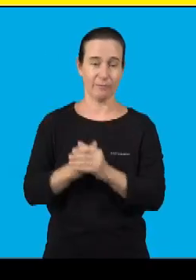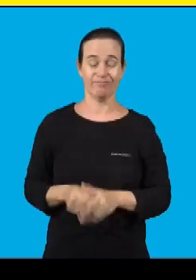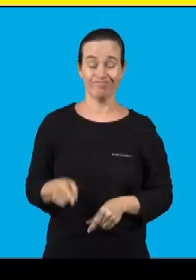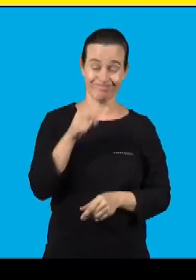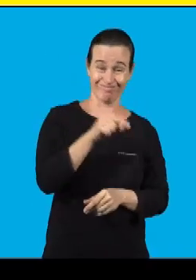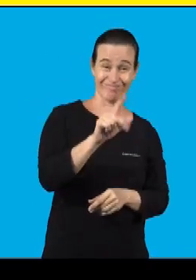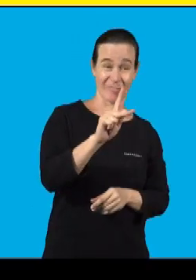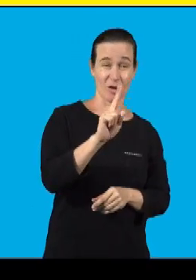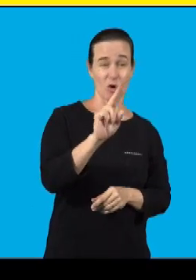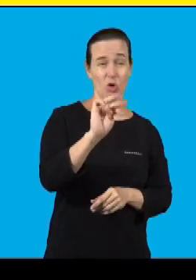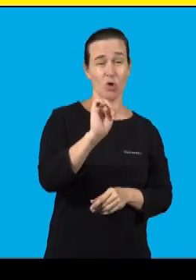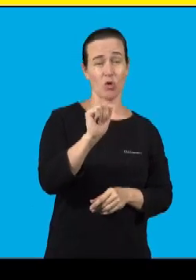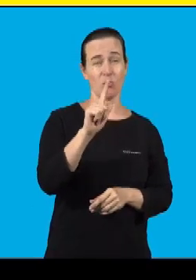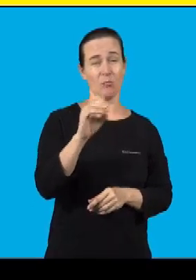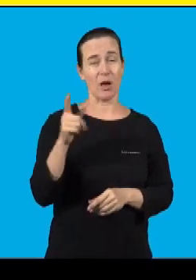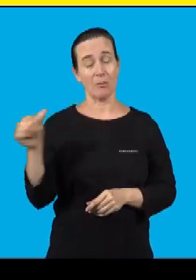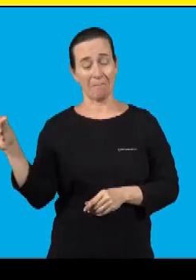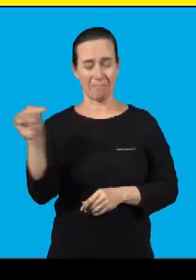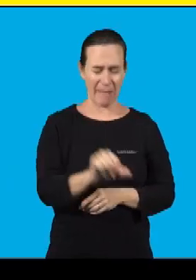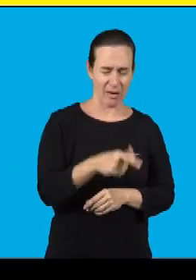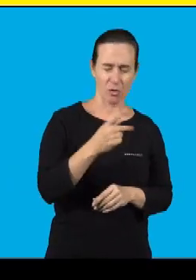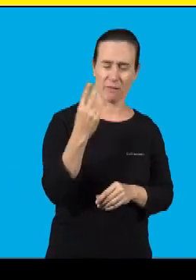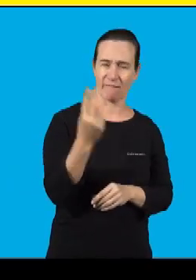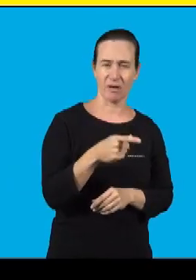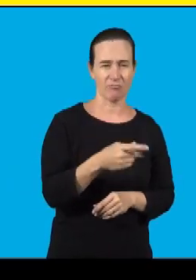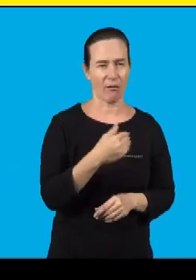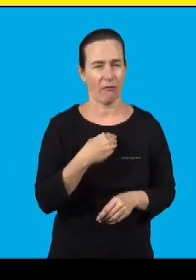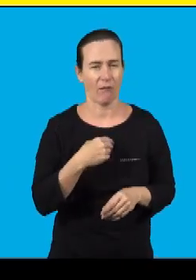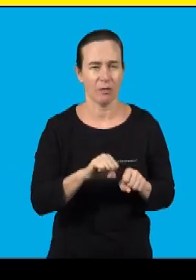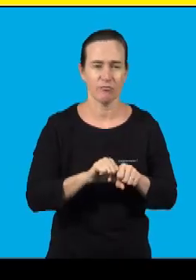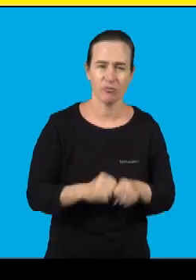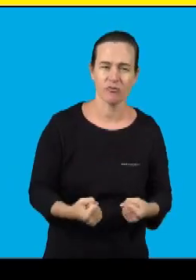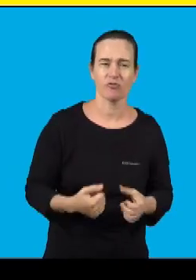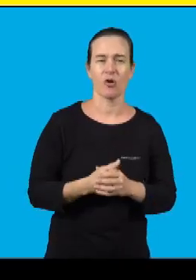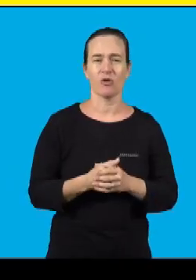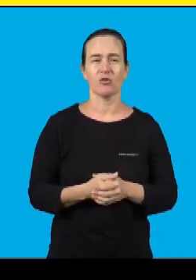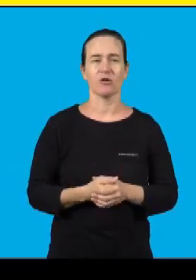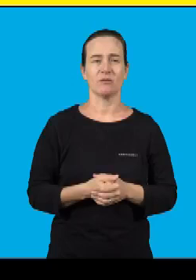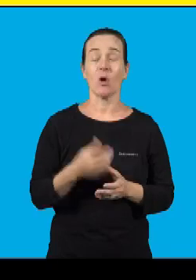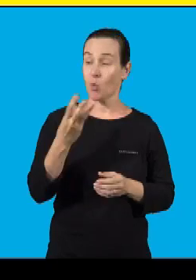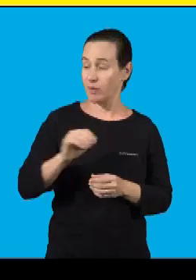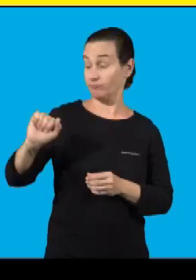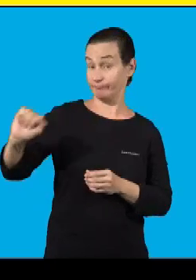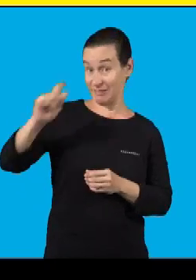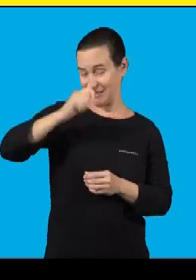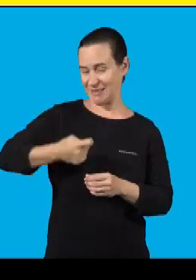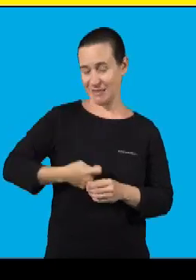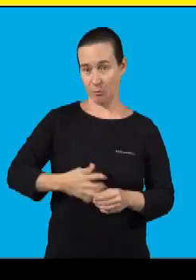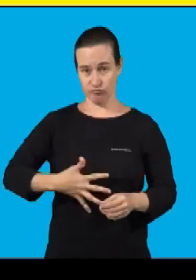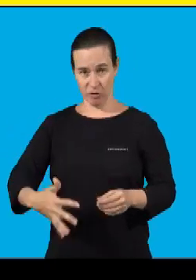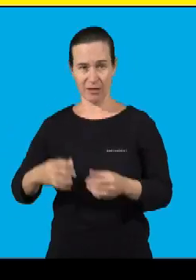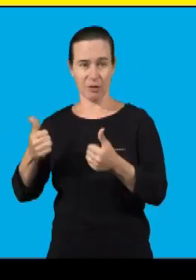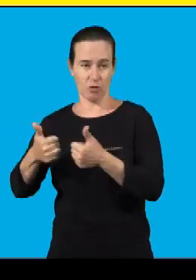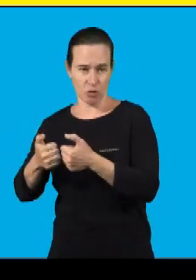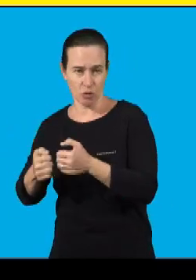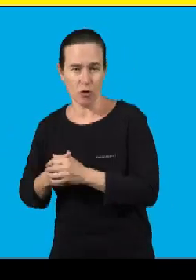returns to the rural village with Absalom's pregnant girlfriend. The novel ends on a note of tentative hope as both Reverend Khumalo